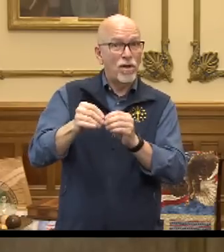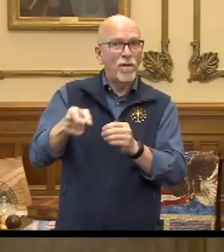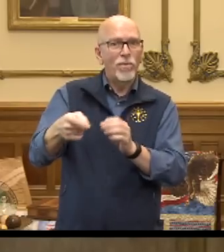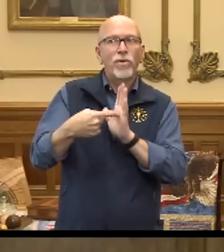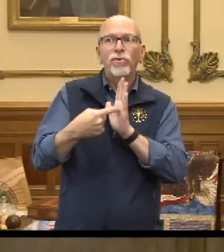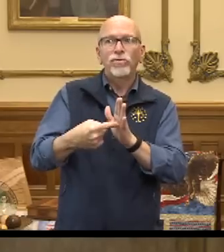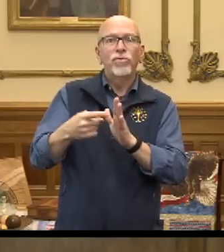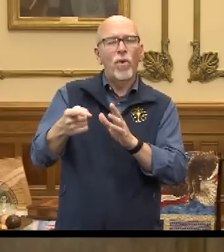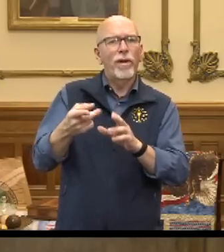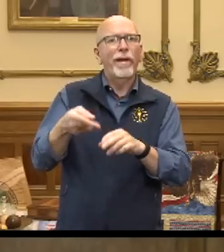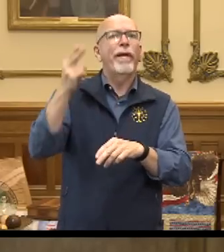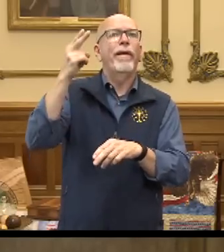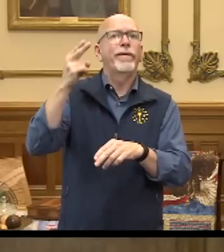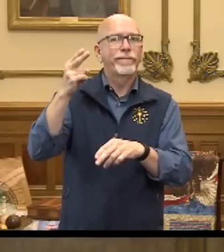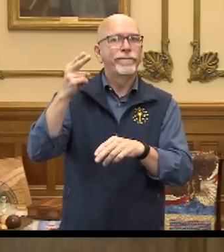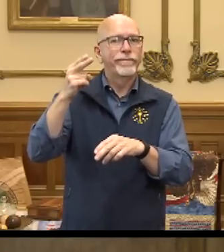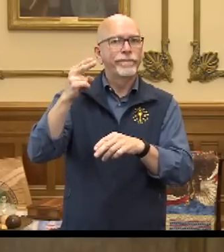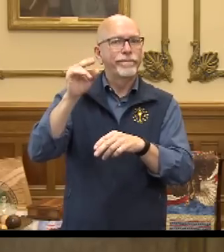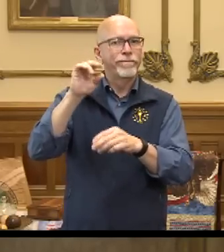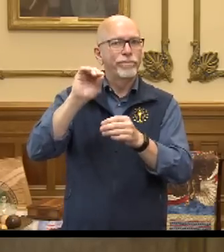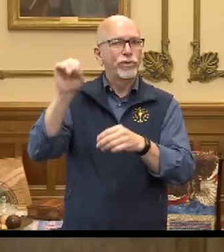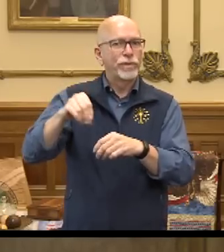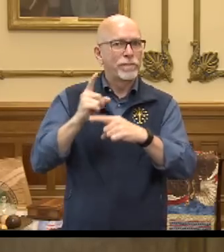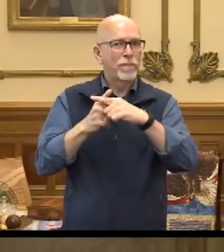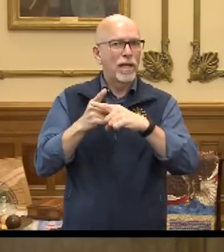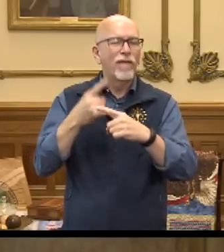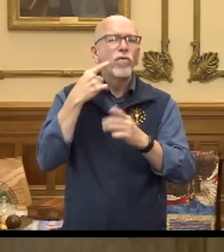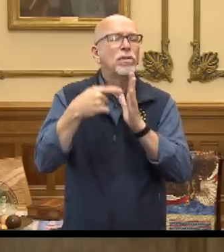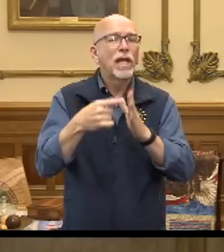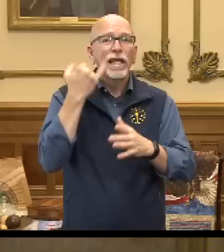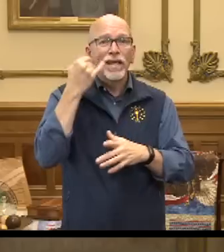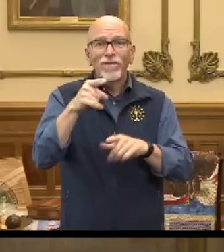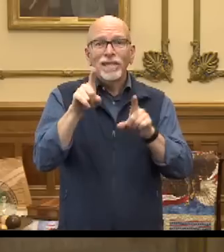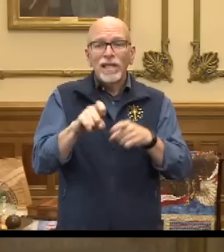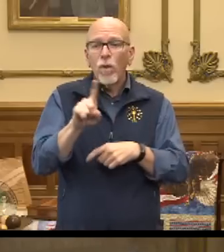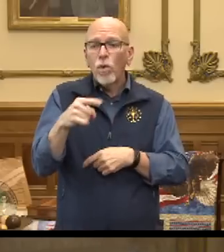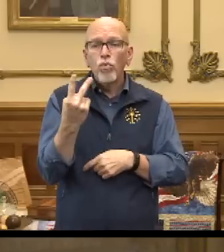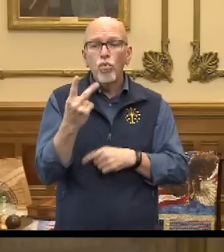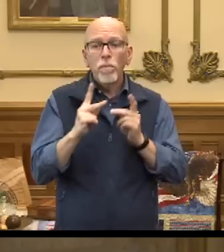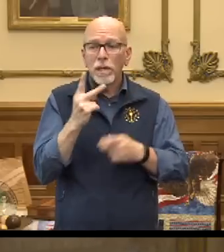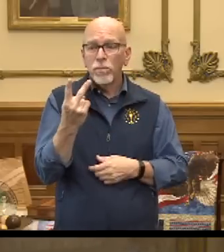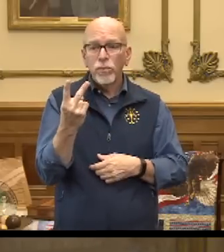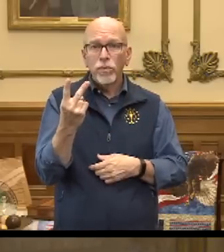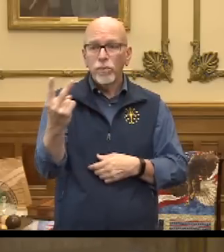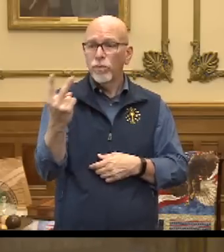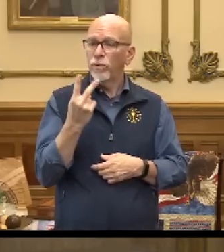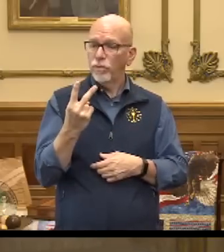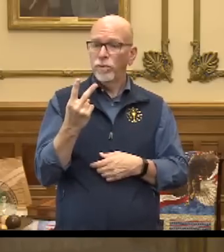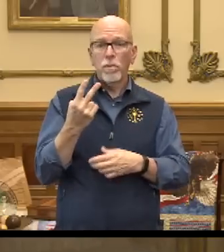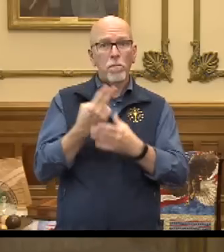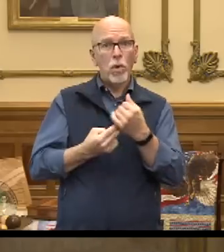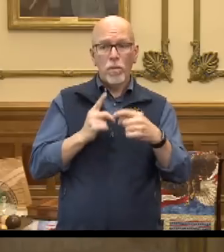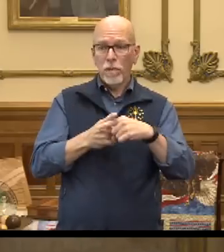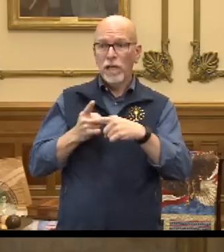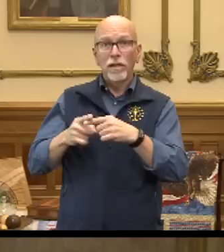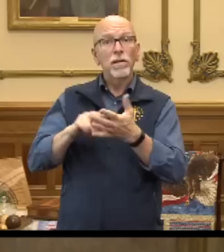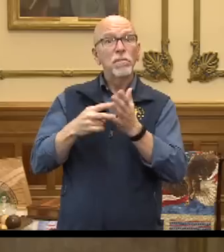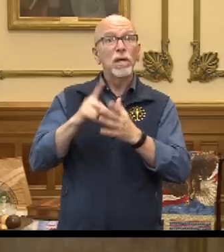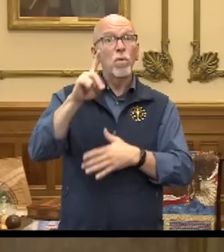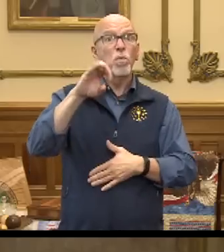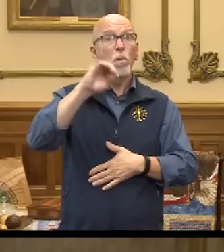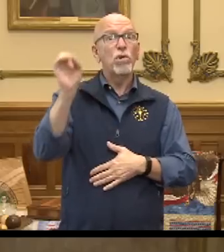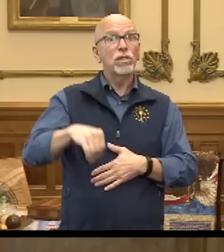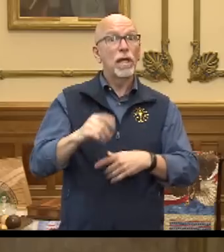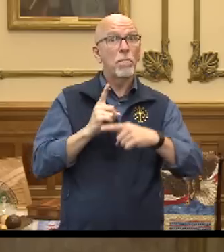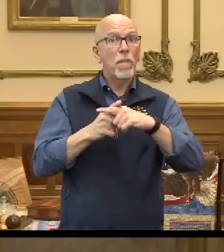an inflated positivity rate. For example, if you're only testing 2 people and both of them test positive, then that gives you a